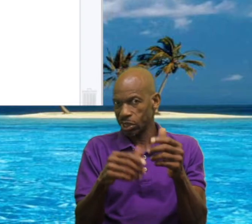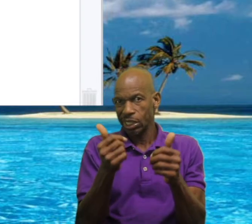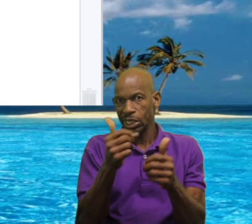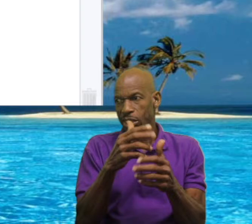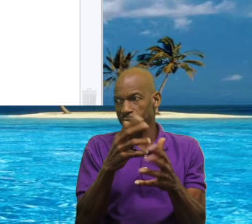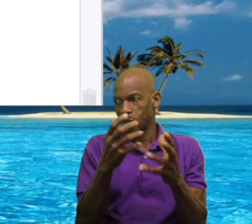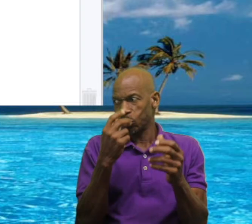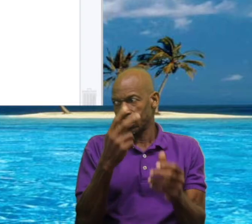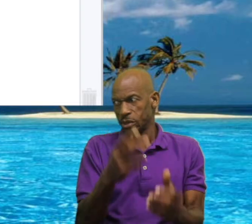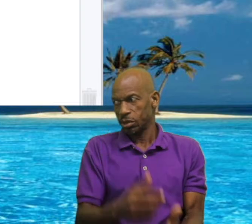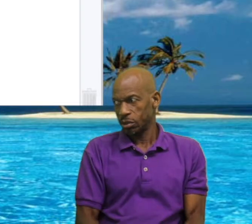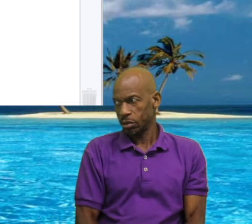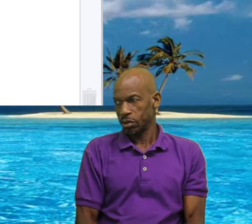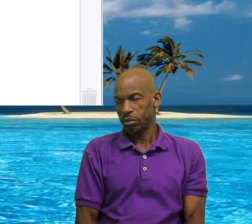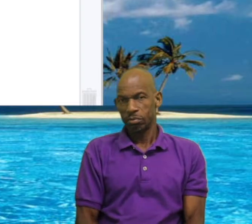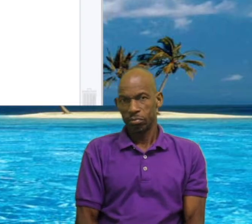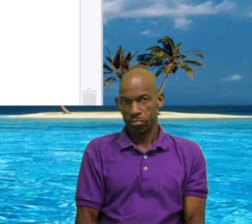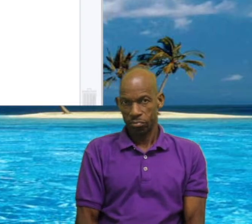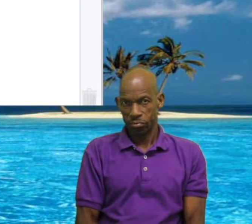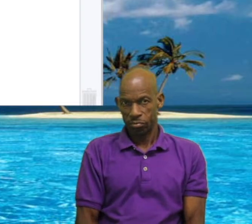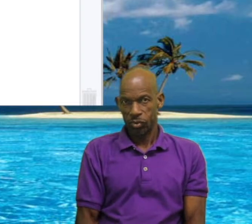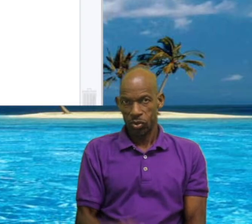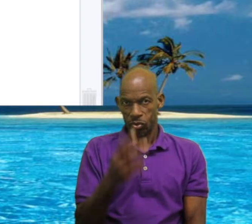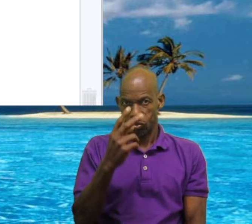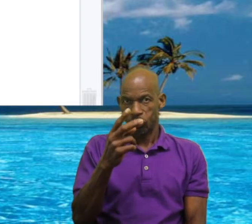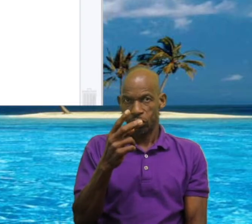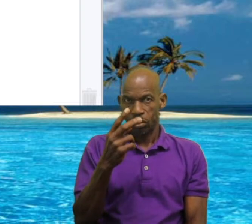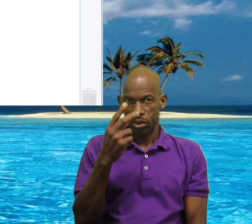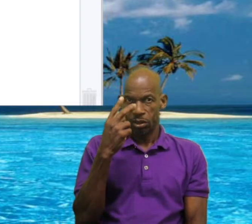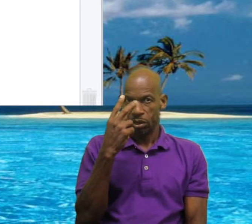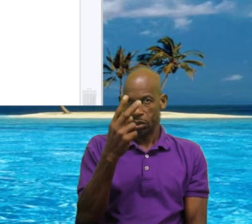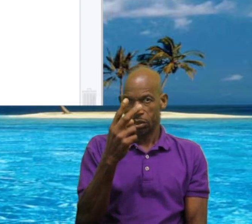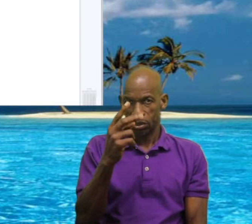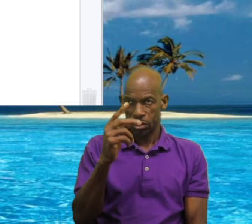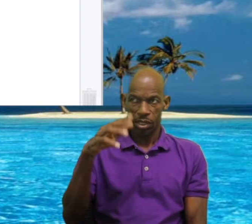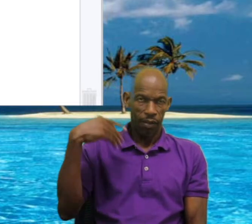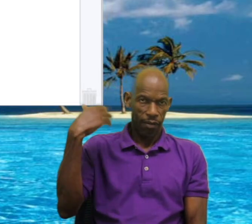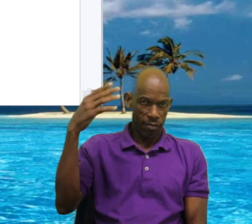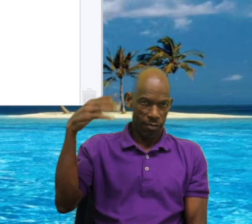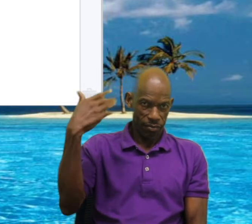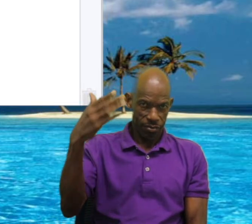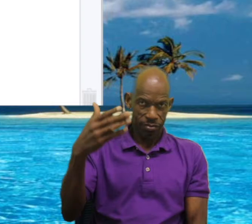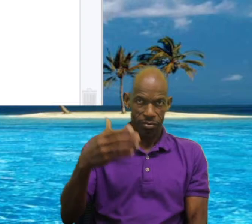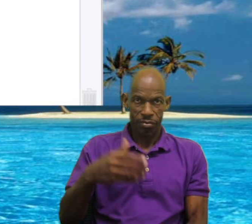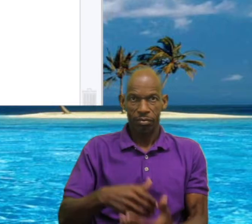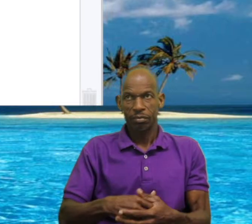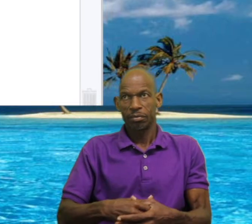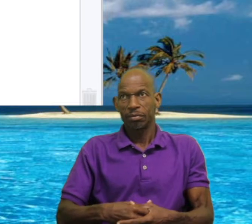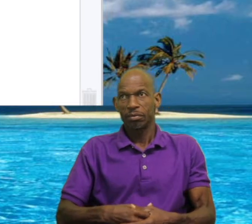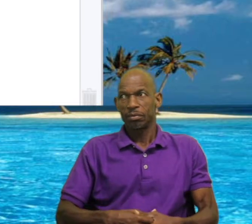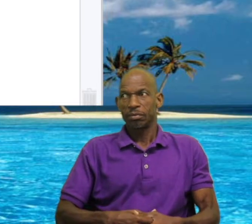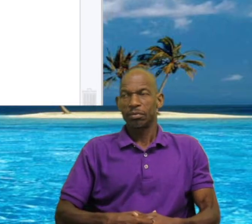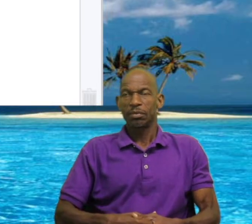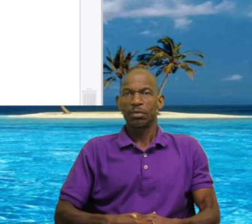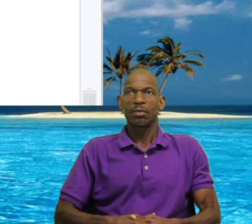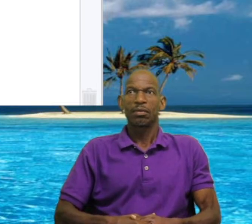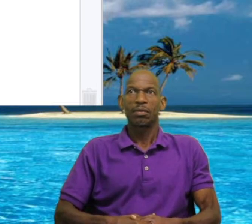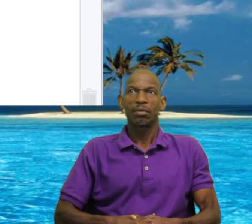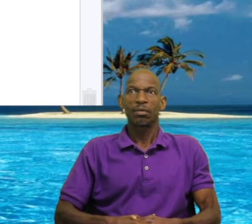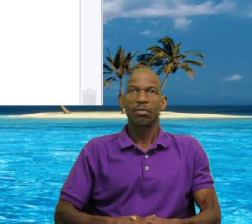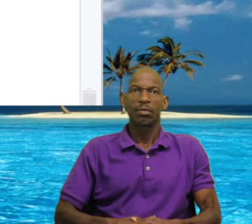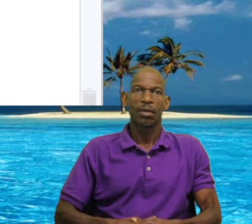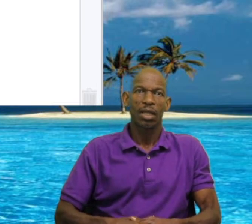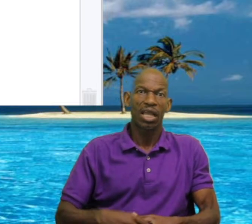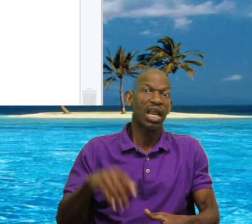far. Okay, so all right, we also level 2 class is not